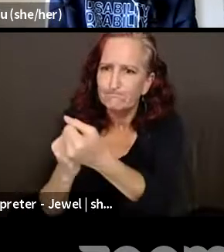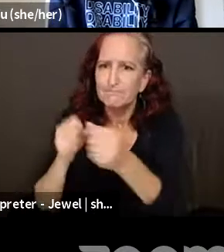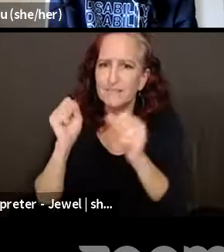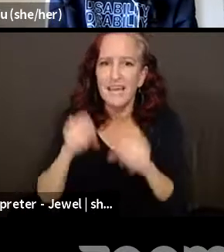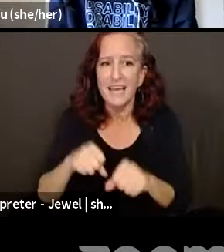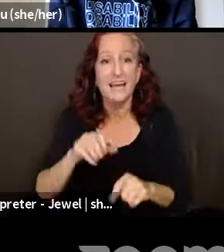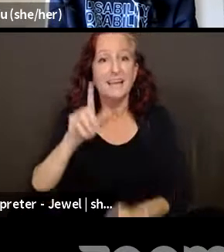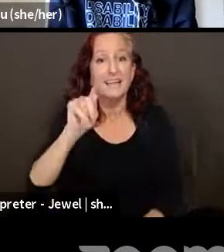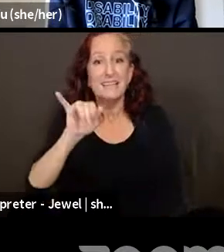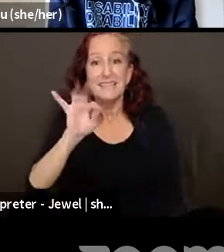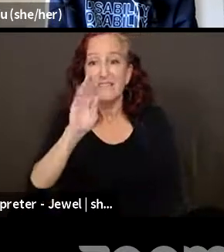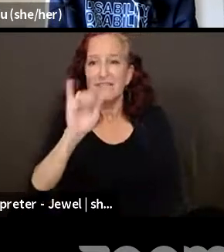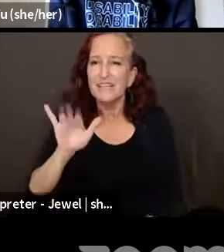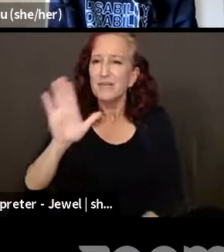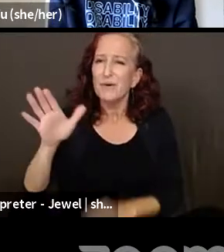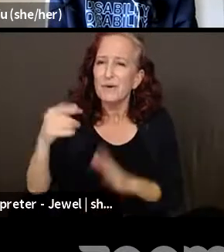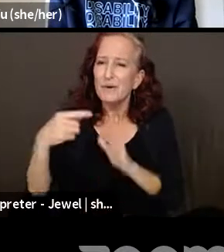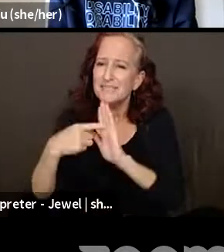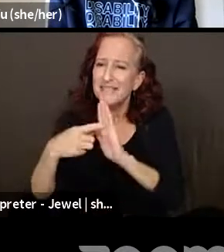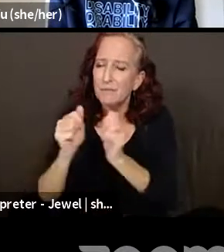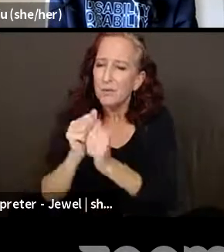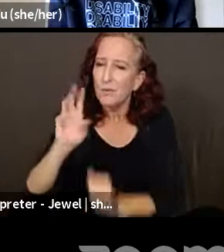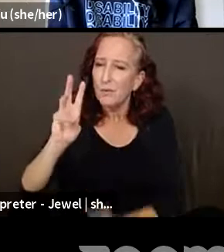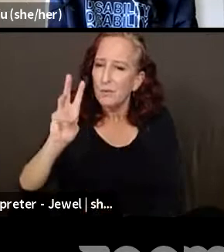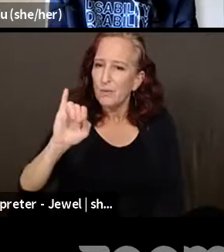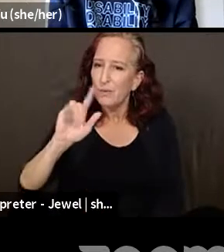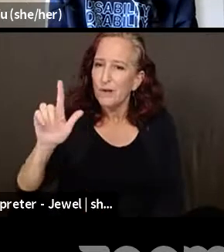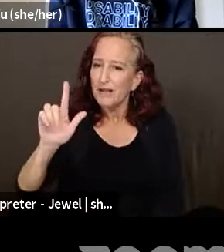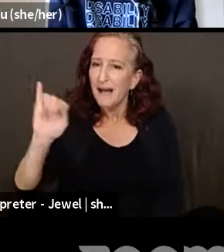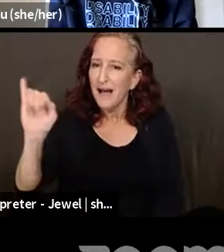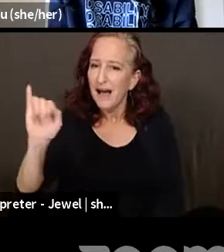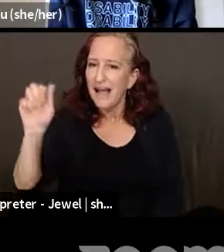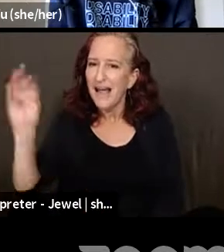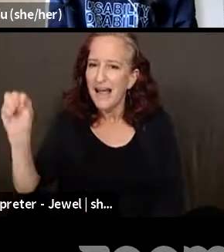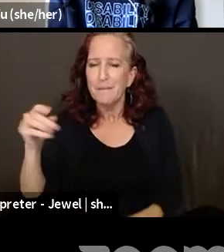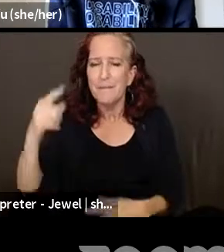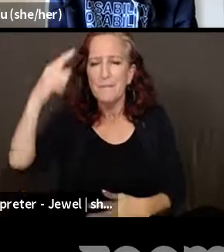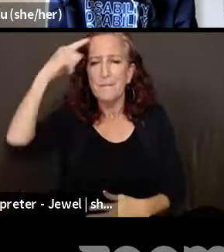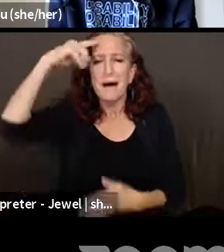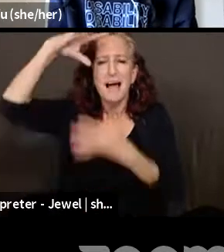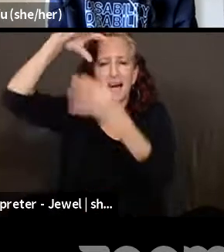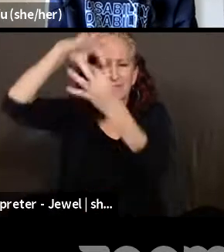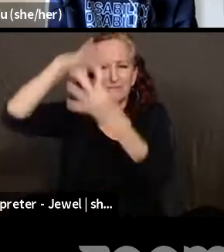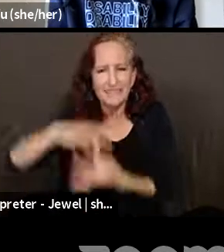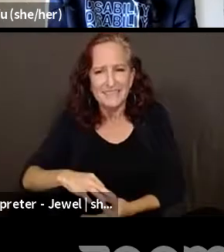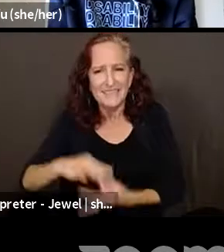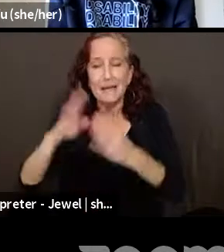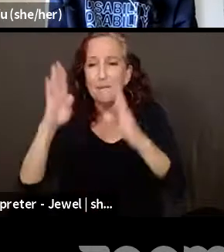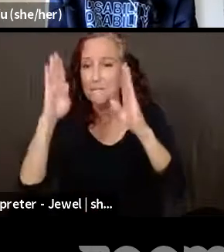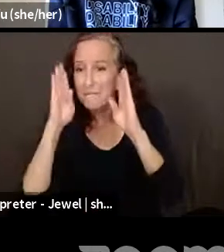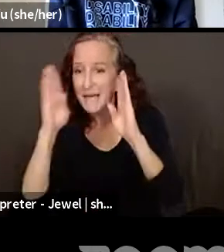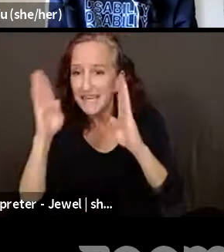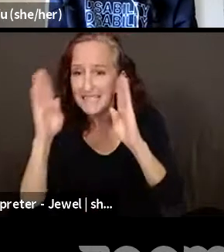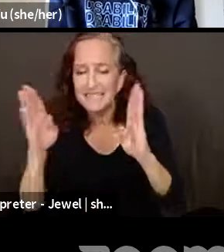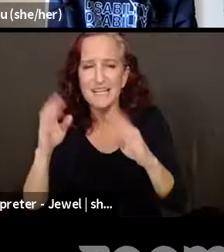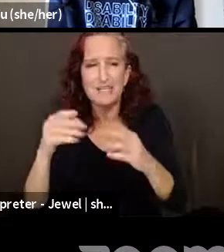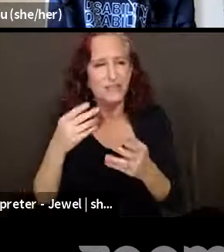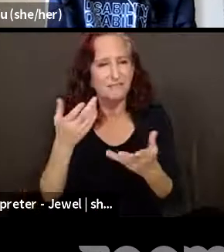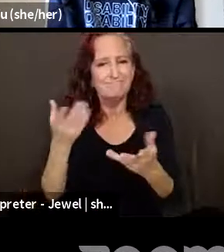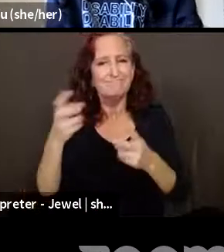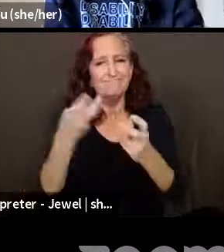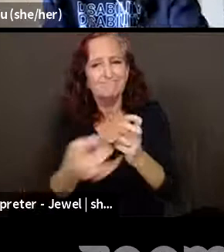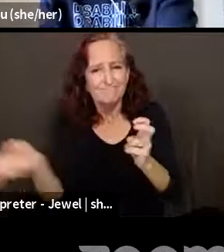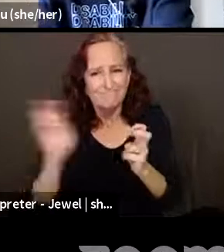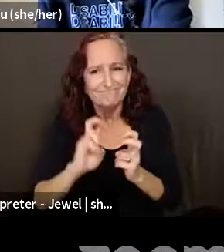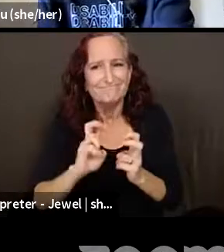of how someone is mindfully paying attention to the whole environment. So they're leading a conversation. He's